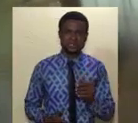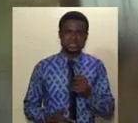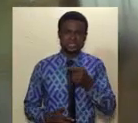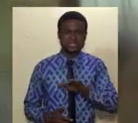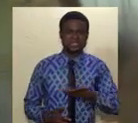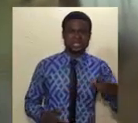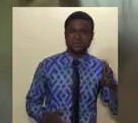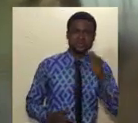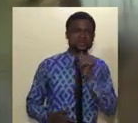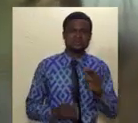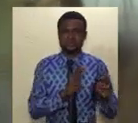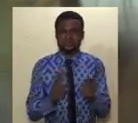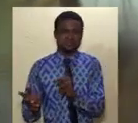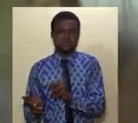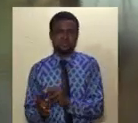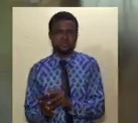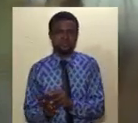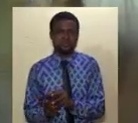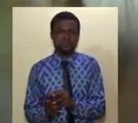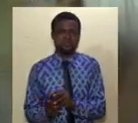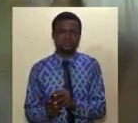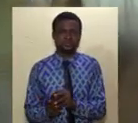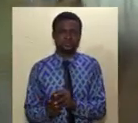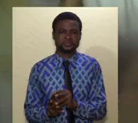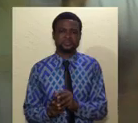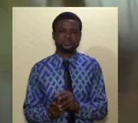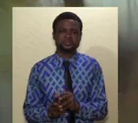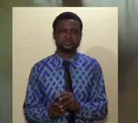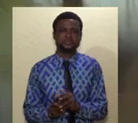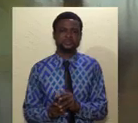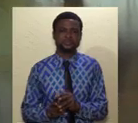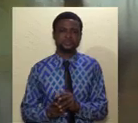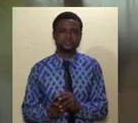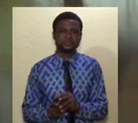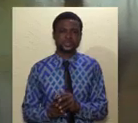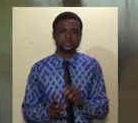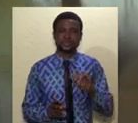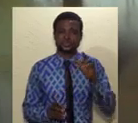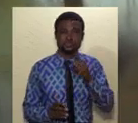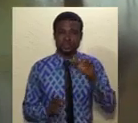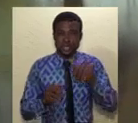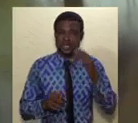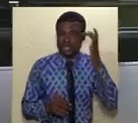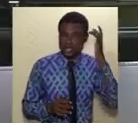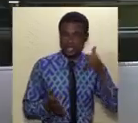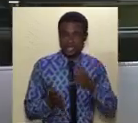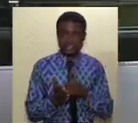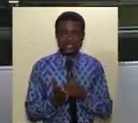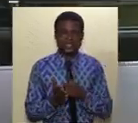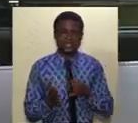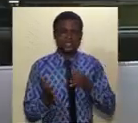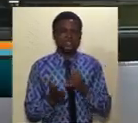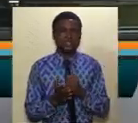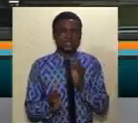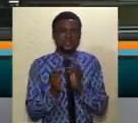to violate. You don't. Any child. And it's strictly liability. And in Lagos, it's life imprisonment. Life, good. So you hear it. It's